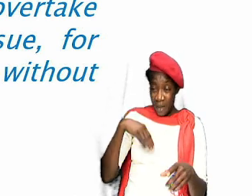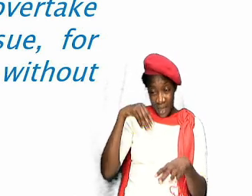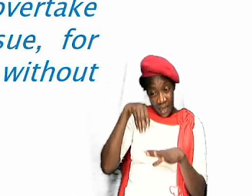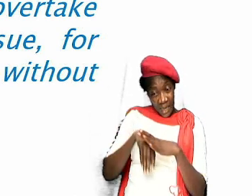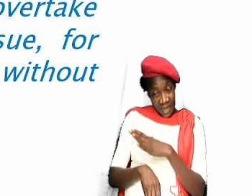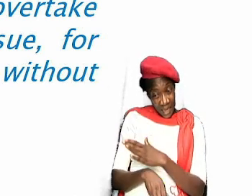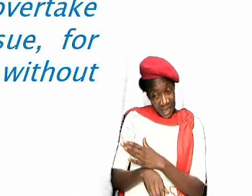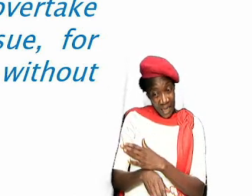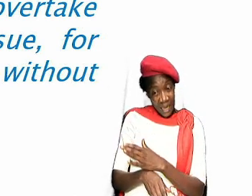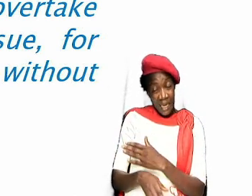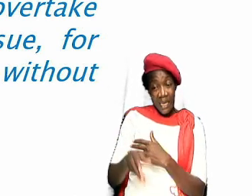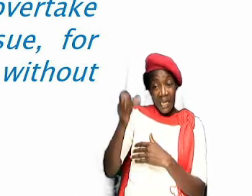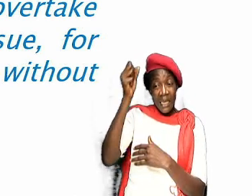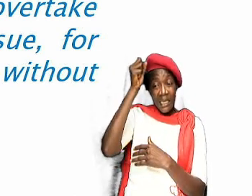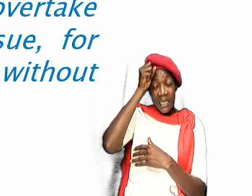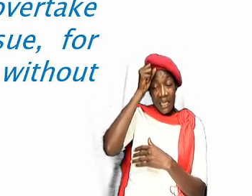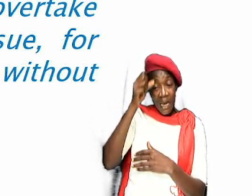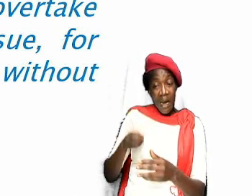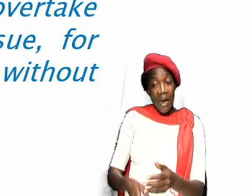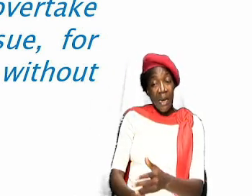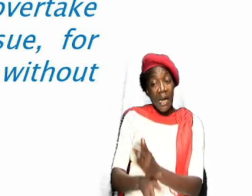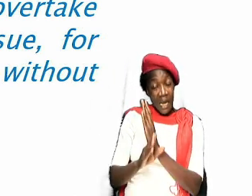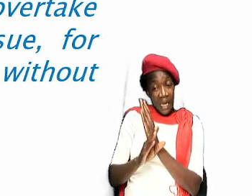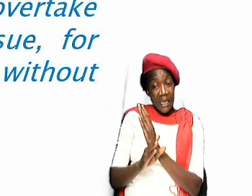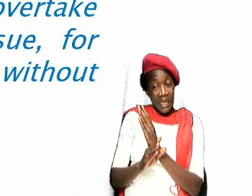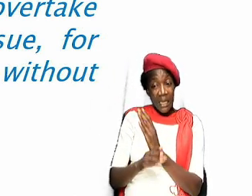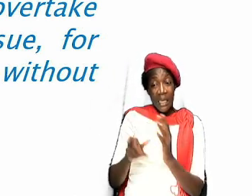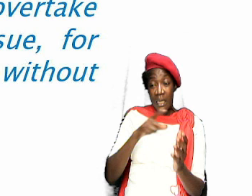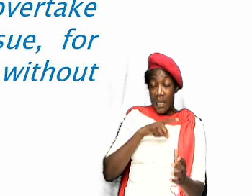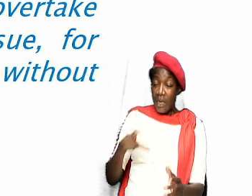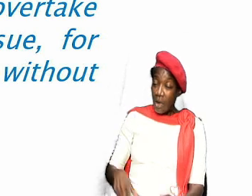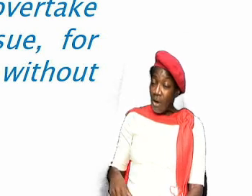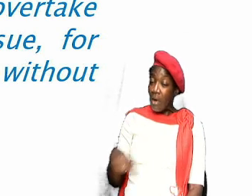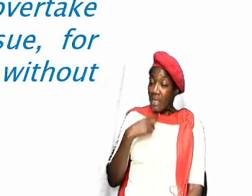Lord said, they will deliver you.